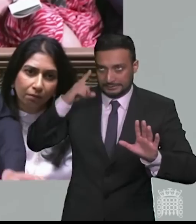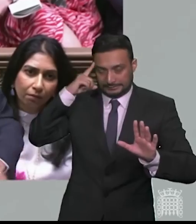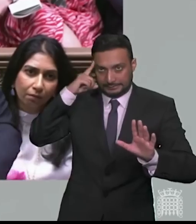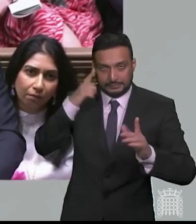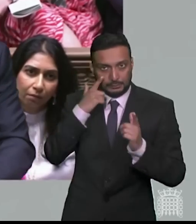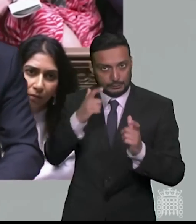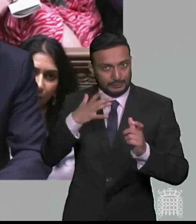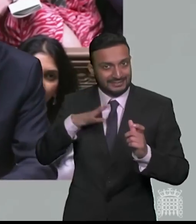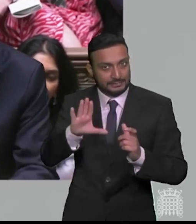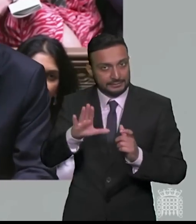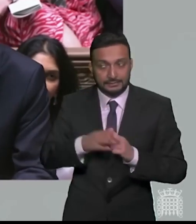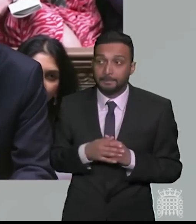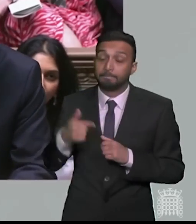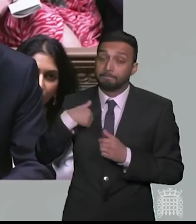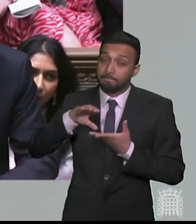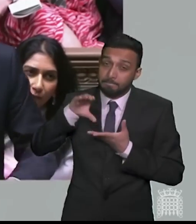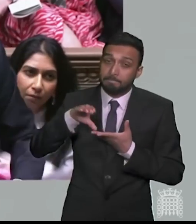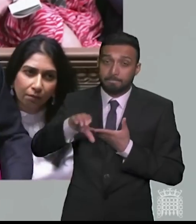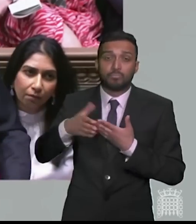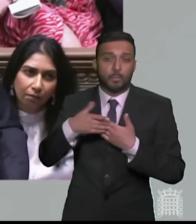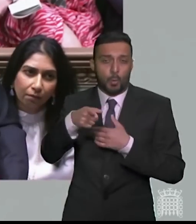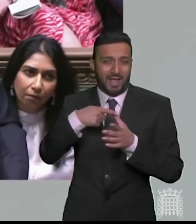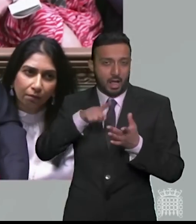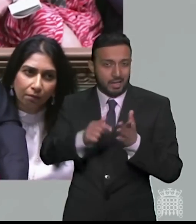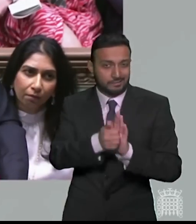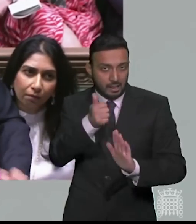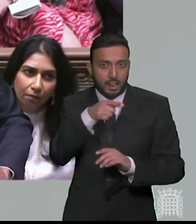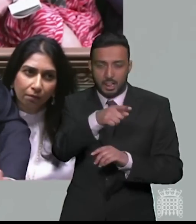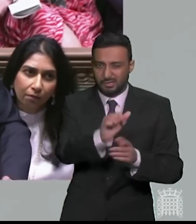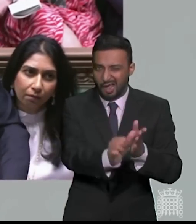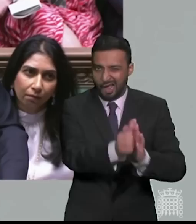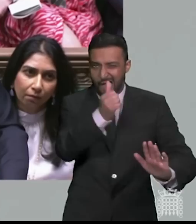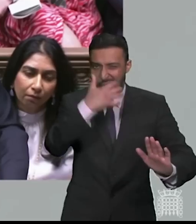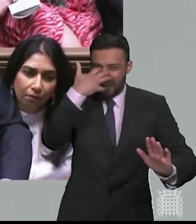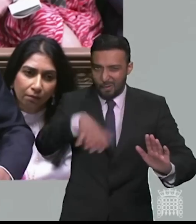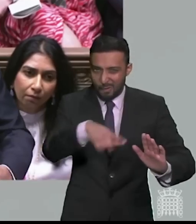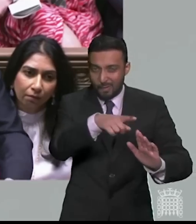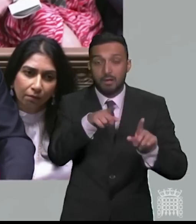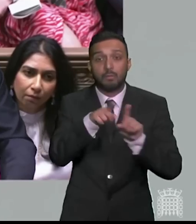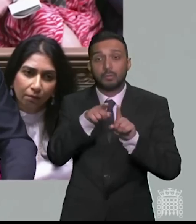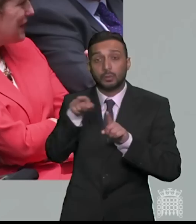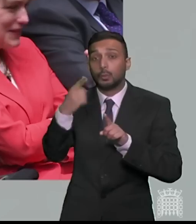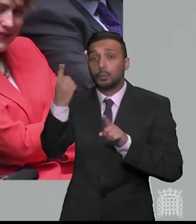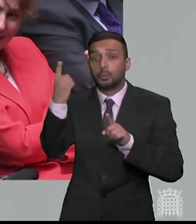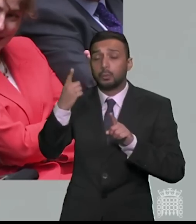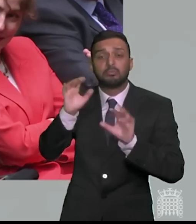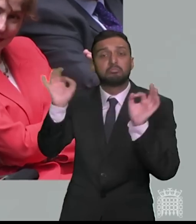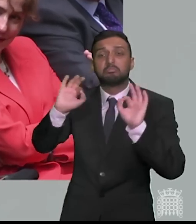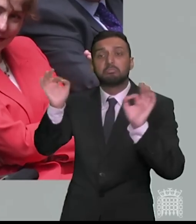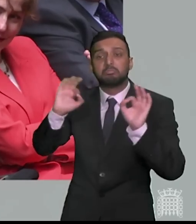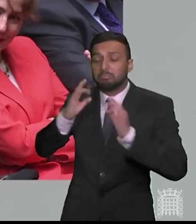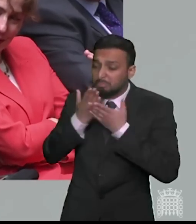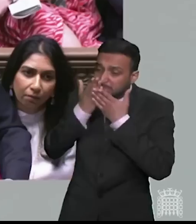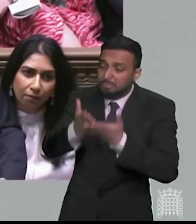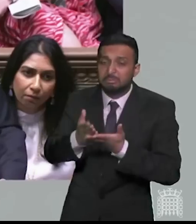in AI skills, not only in top-tier talent, but also enabling those from non-STEM backgrounds to access the opportunities of